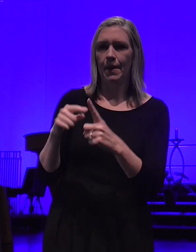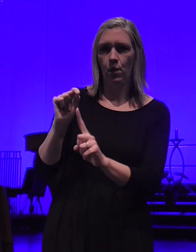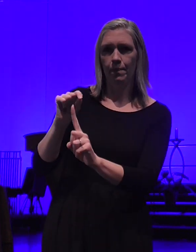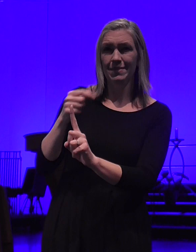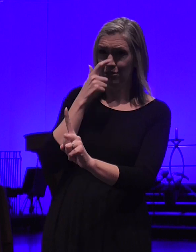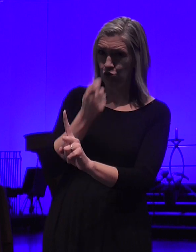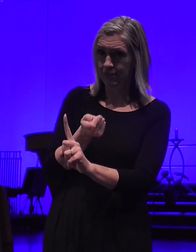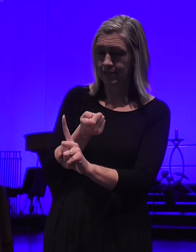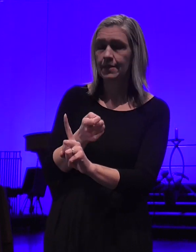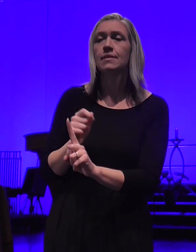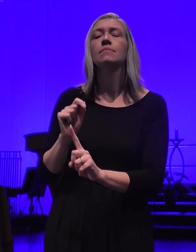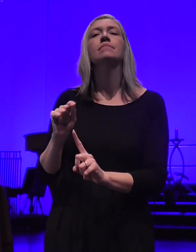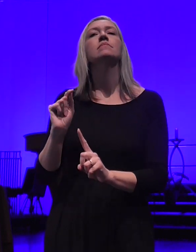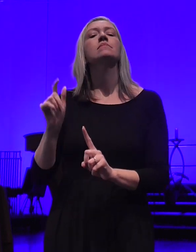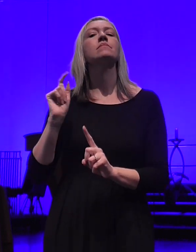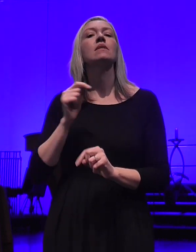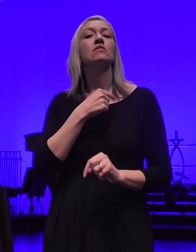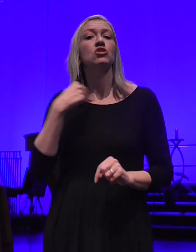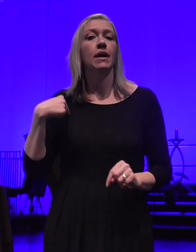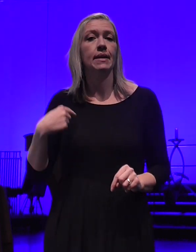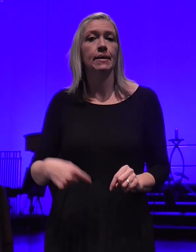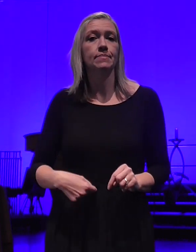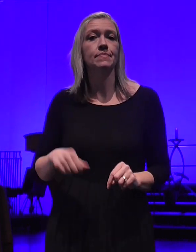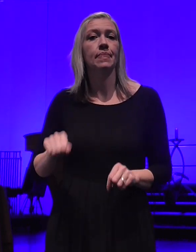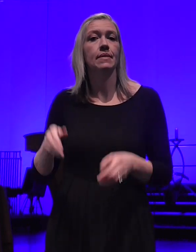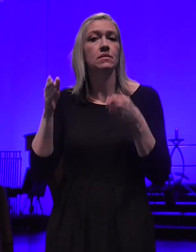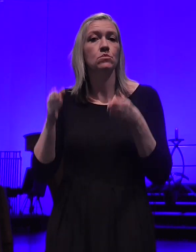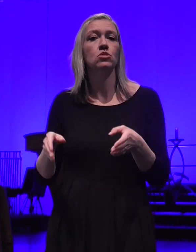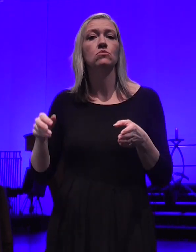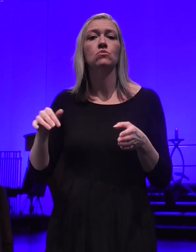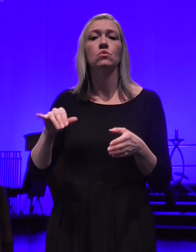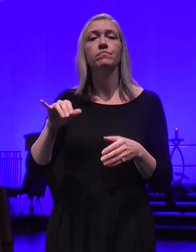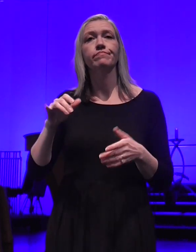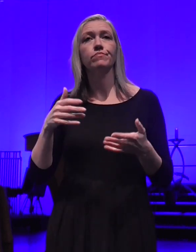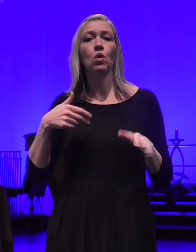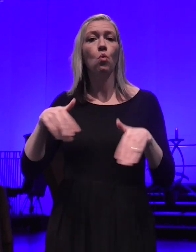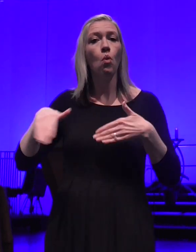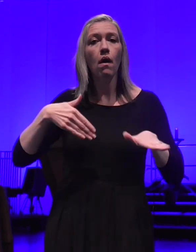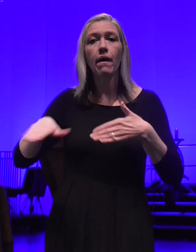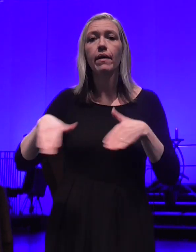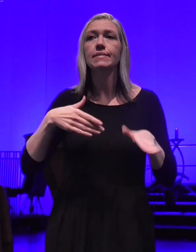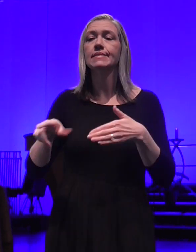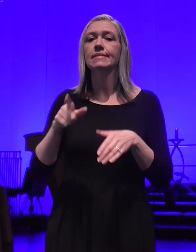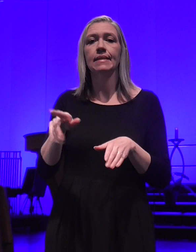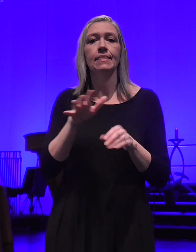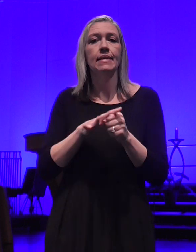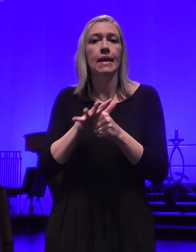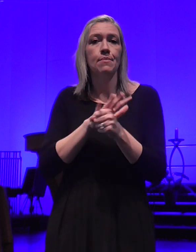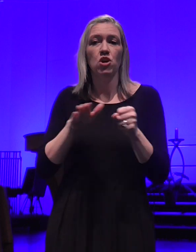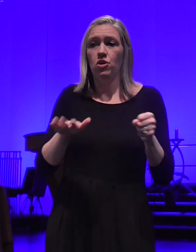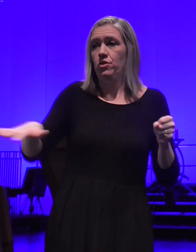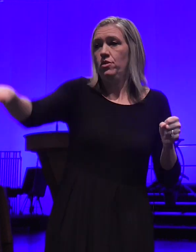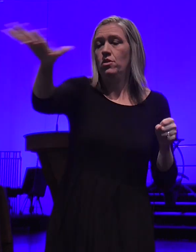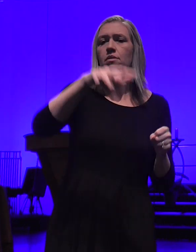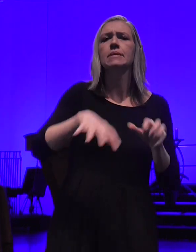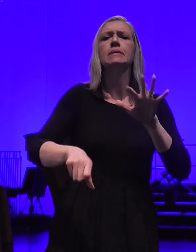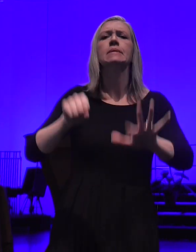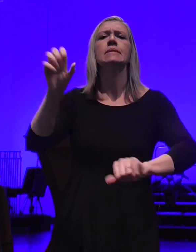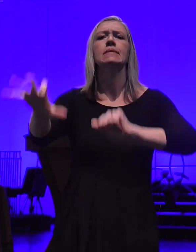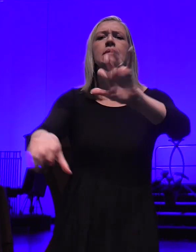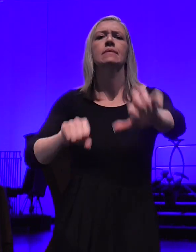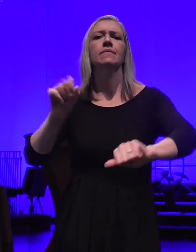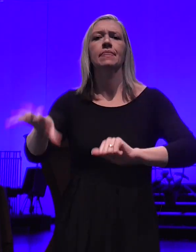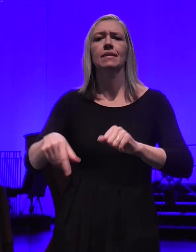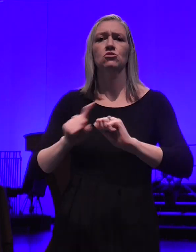me out, is in China, he walks through the neighborhood and he gathers up all the trash that the adults have thrown